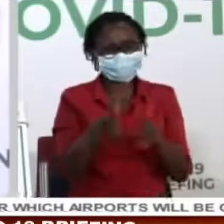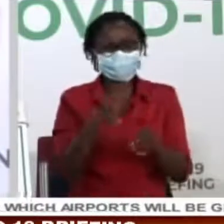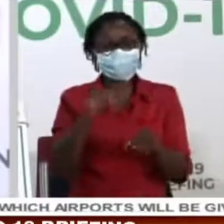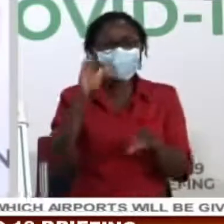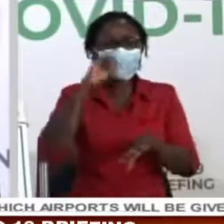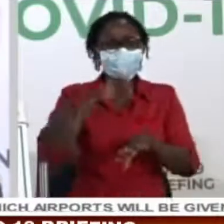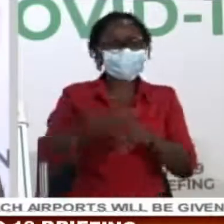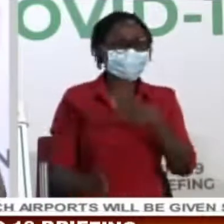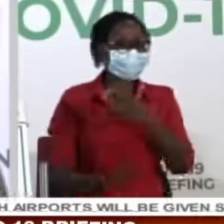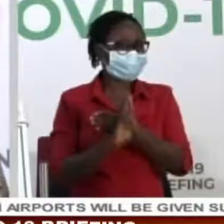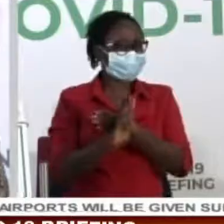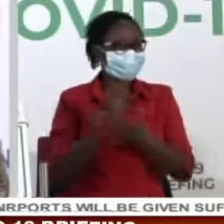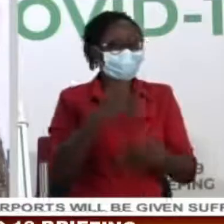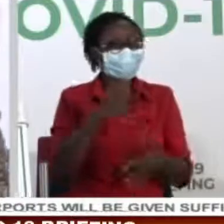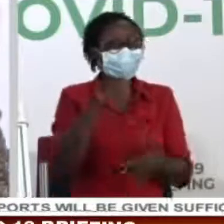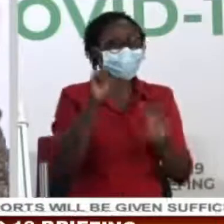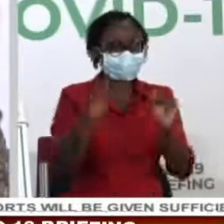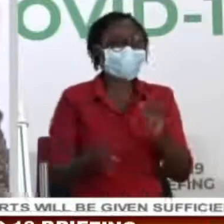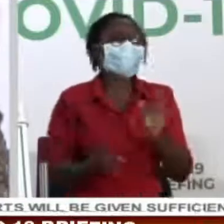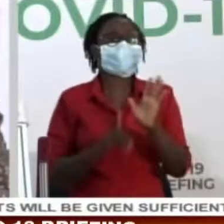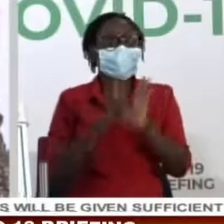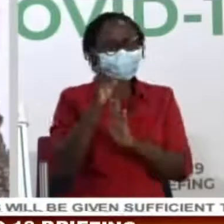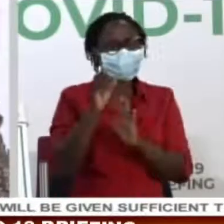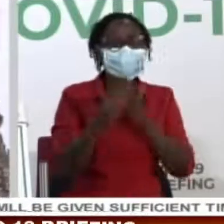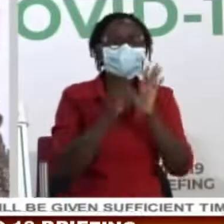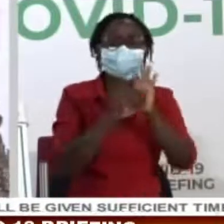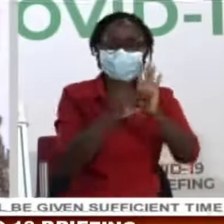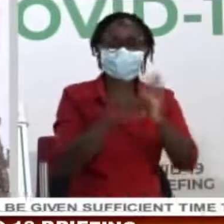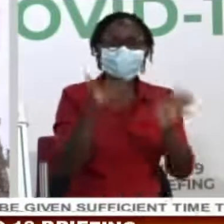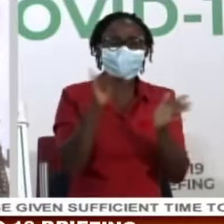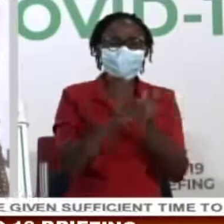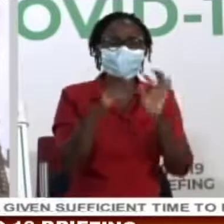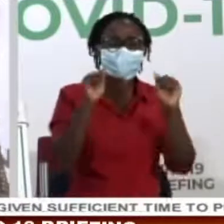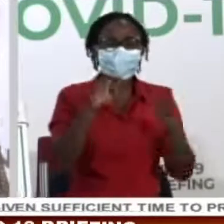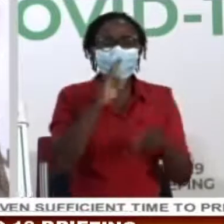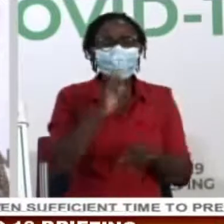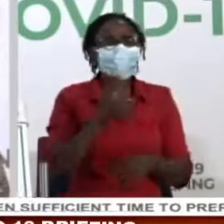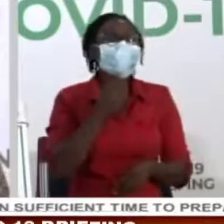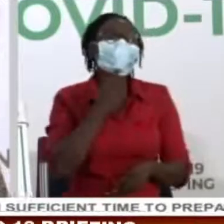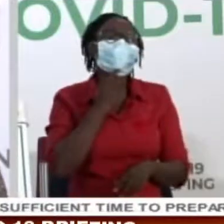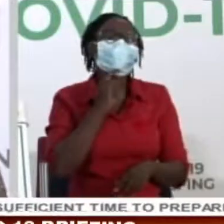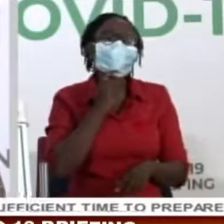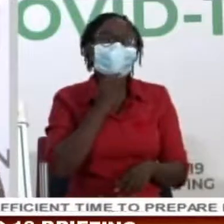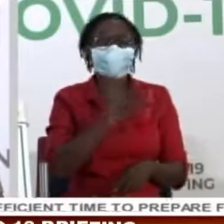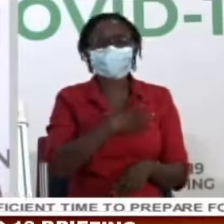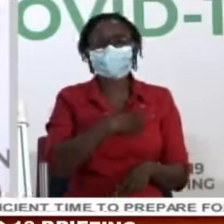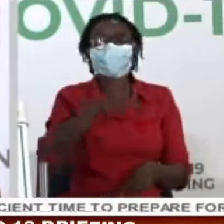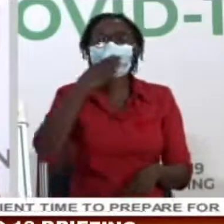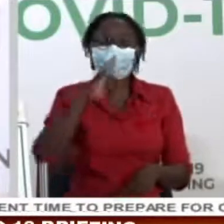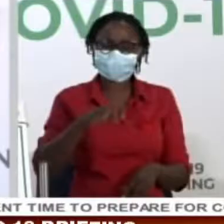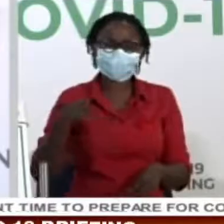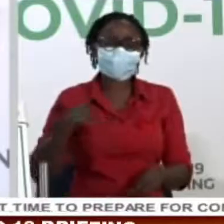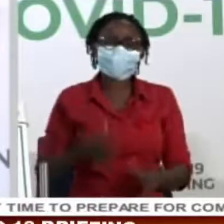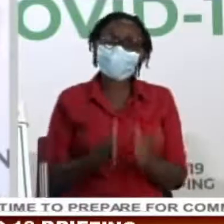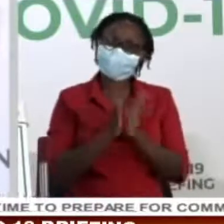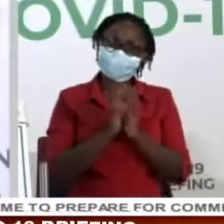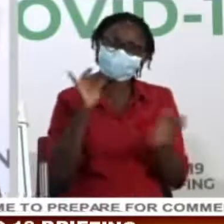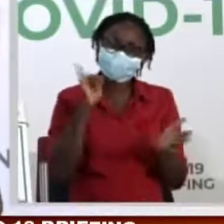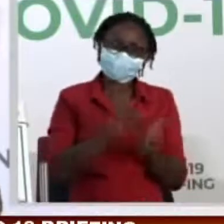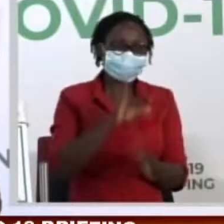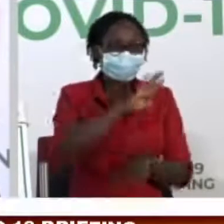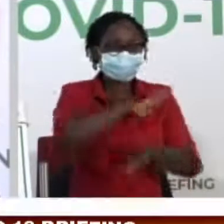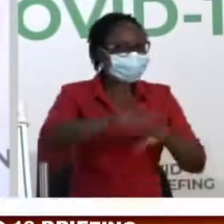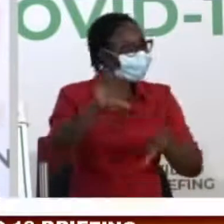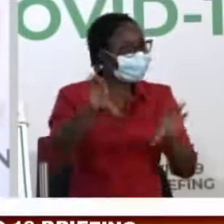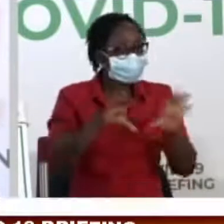might develop symptoms that will be severe and critical. So we urge that you do not self-medicate,